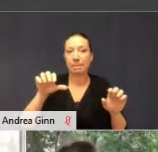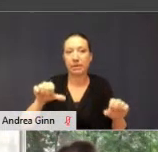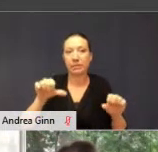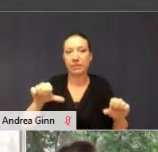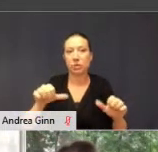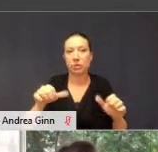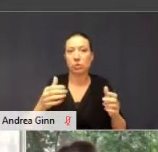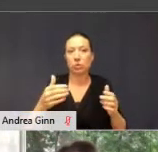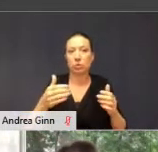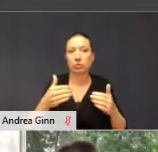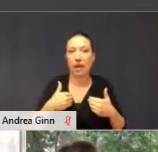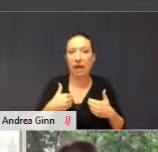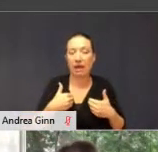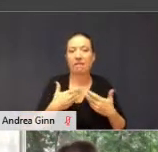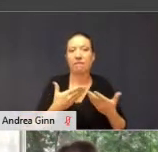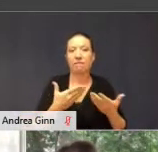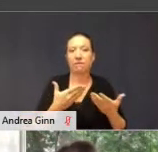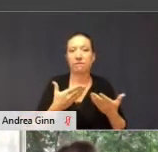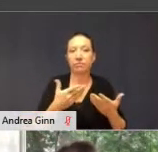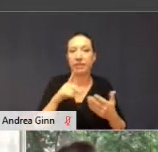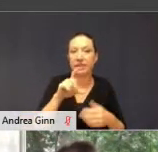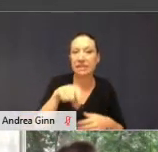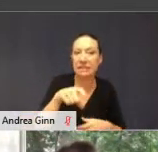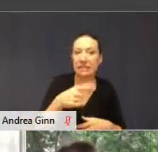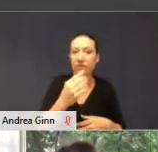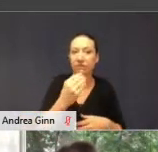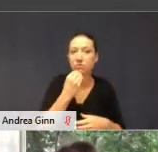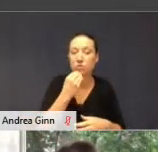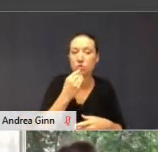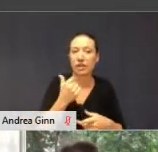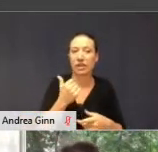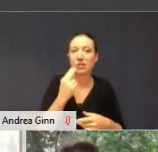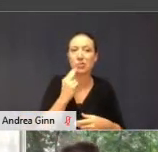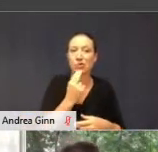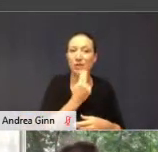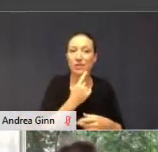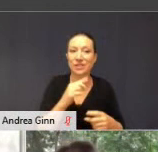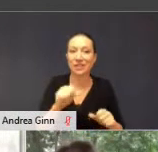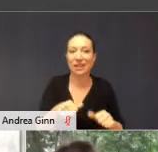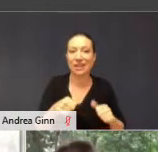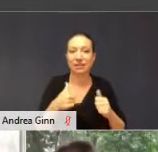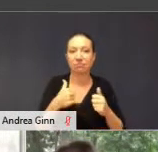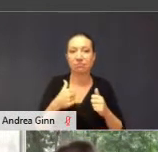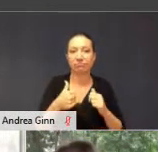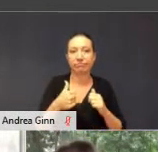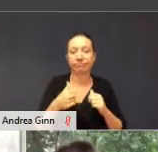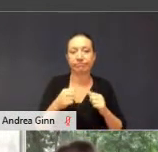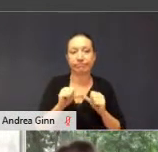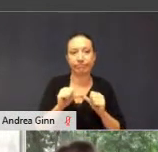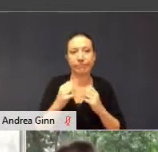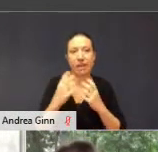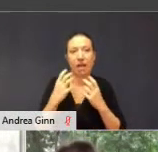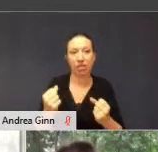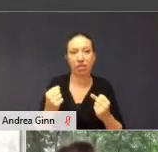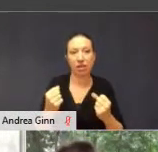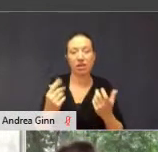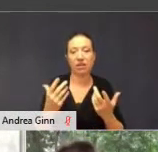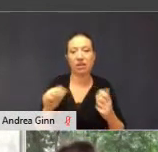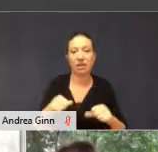means, plus the nutrition to keep up their immune system and be able to fight off